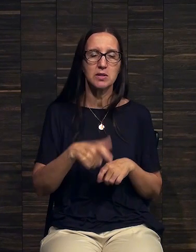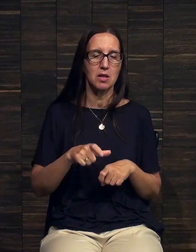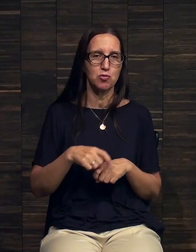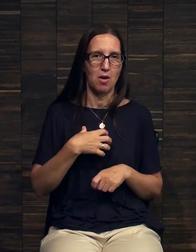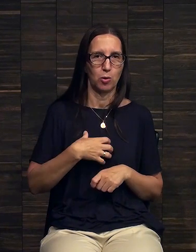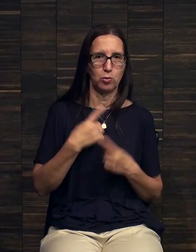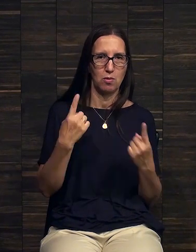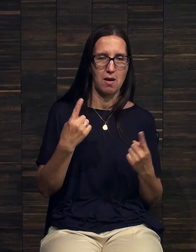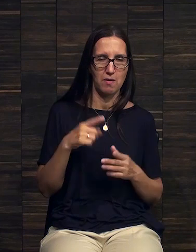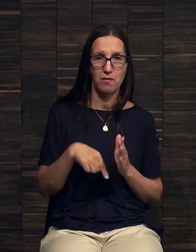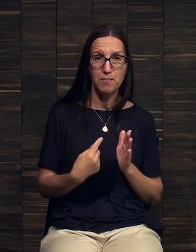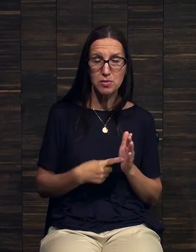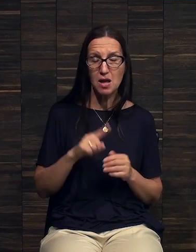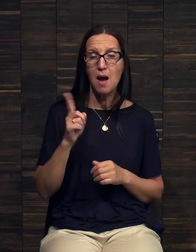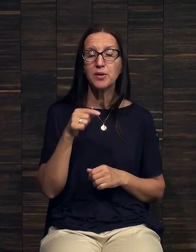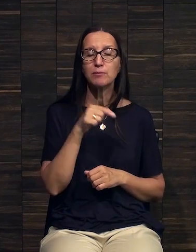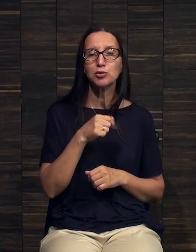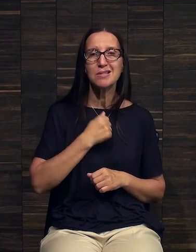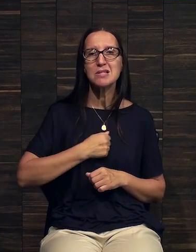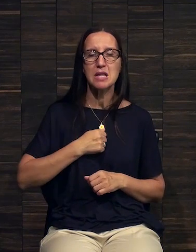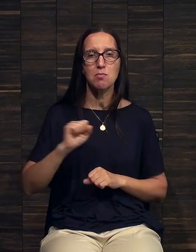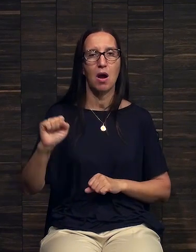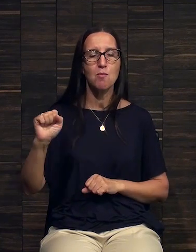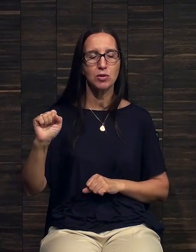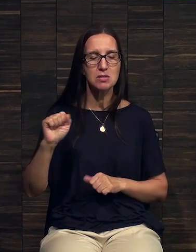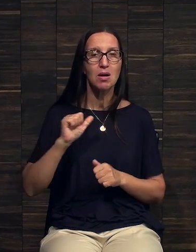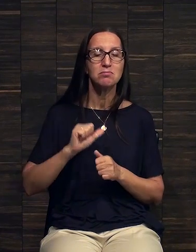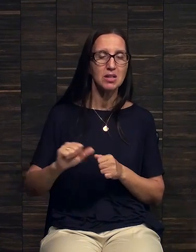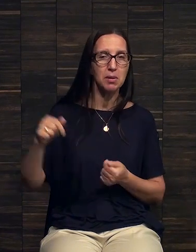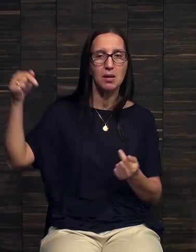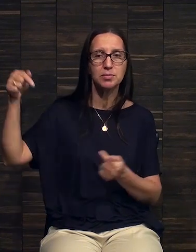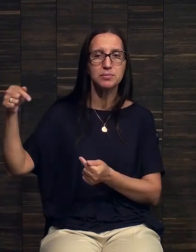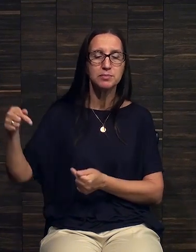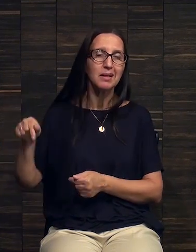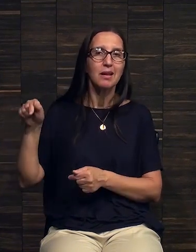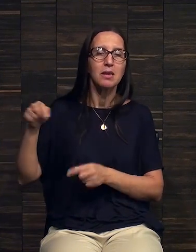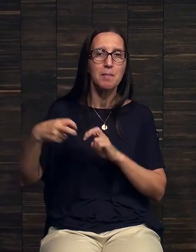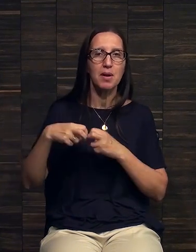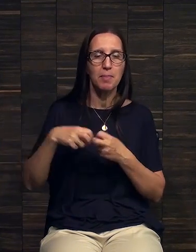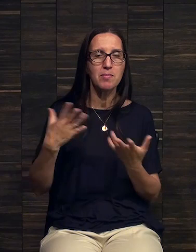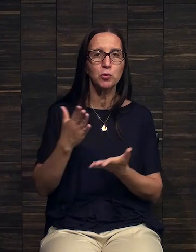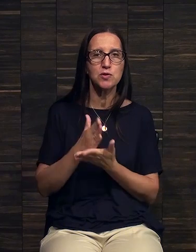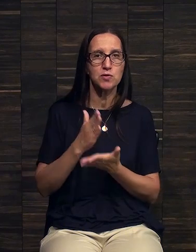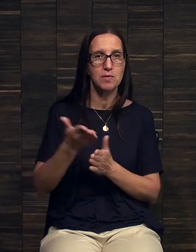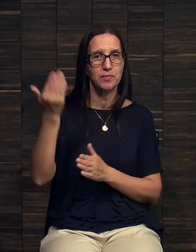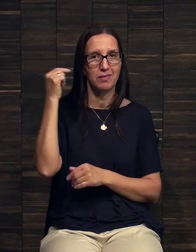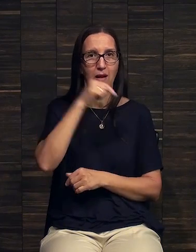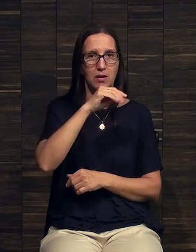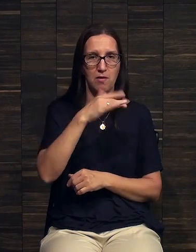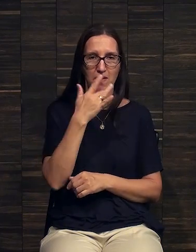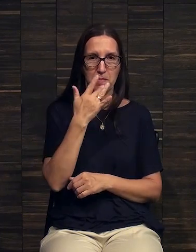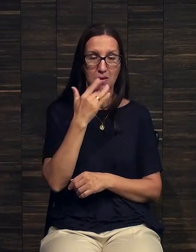propaganda, everything is very relevant to the time, because the evil communists, they